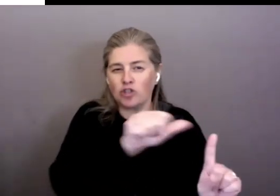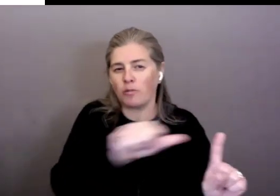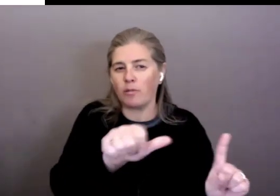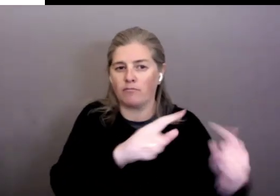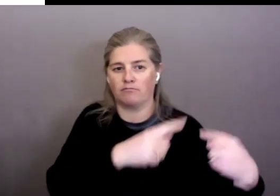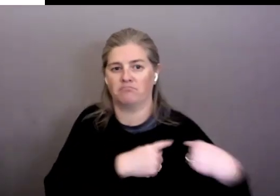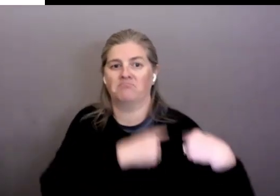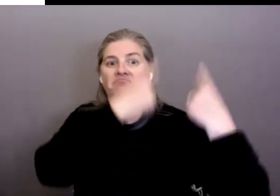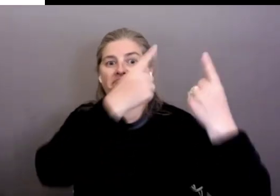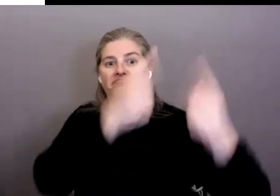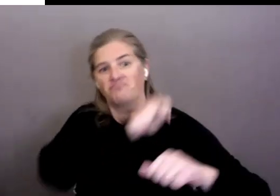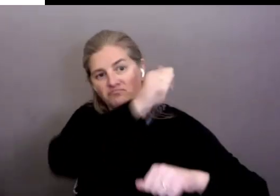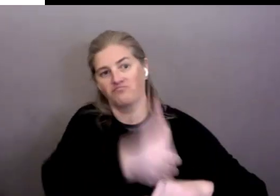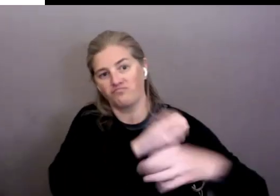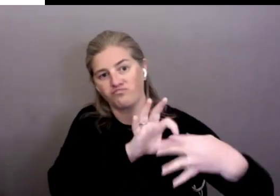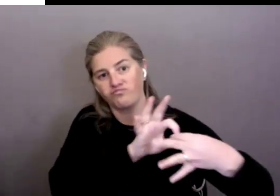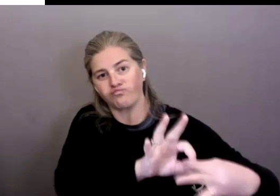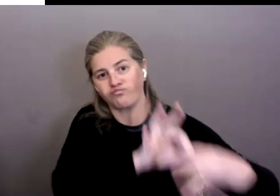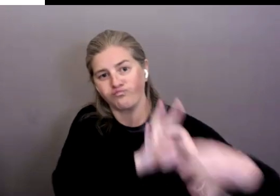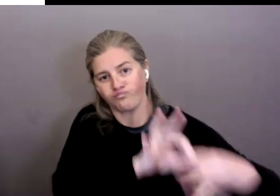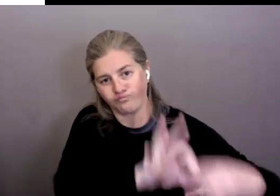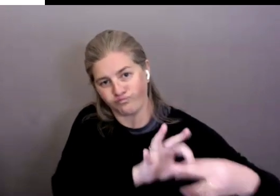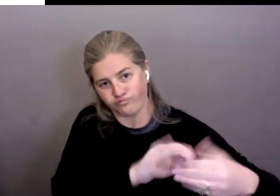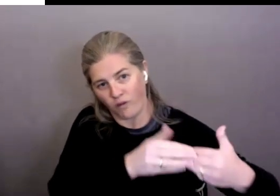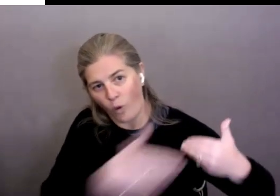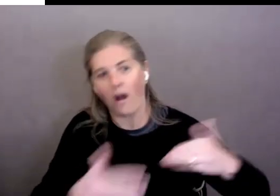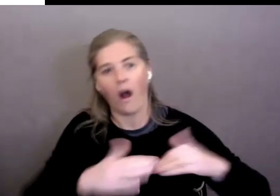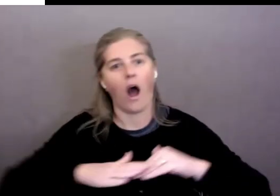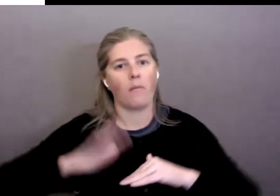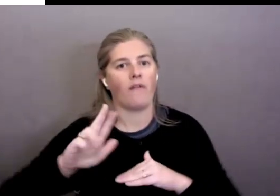long-standing existing business relationship of 3 years or more.